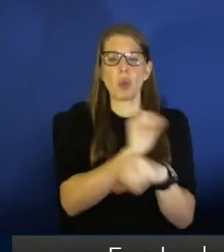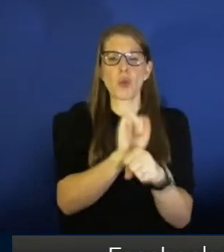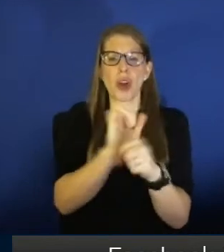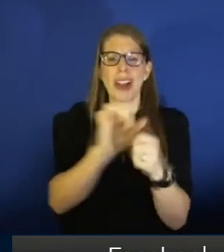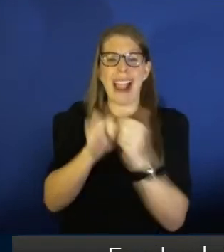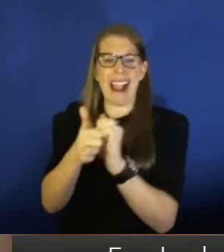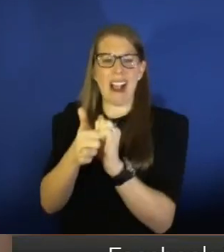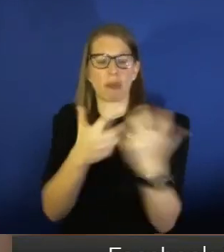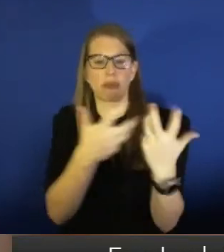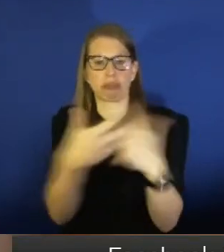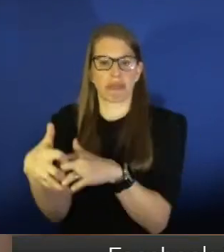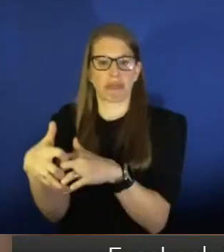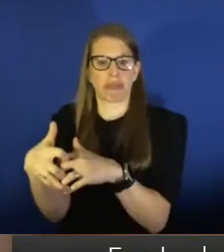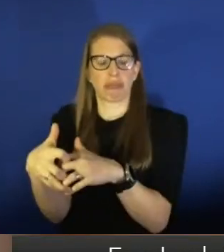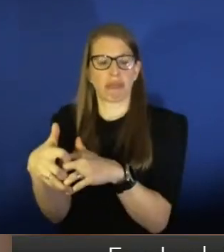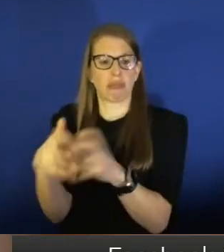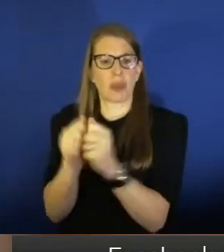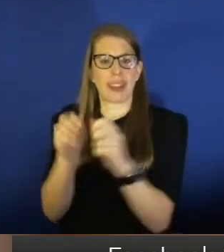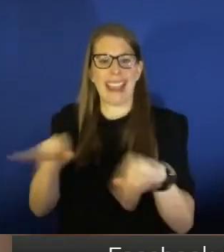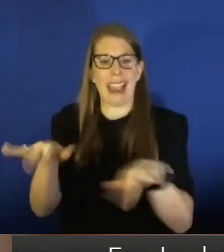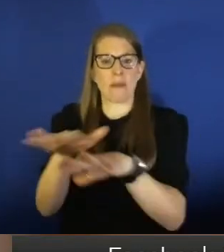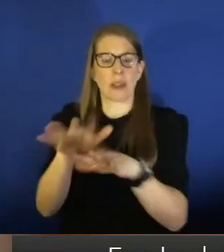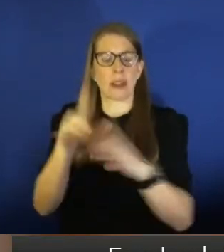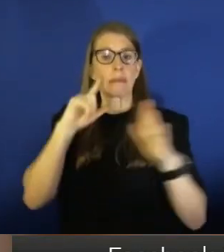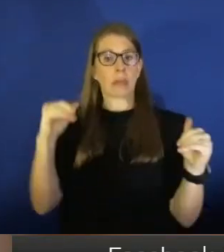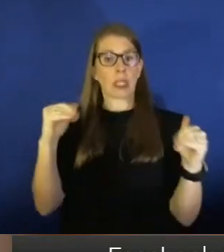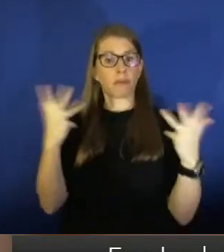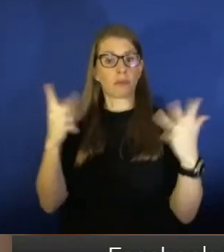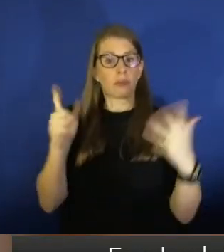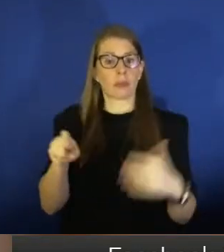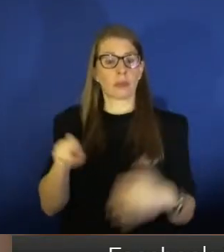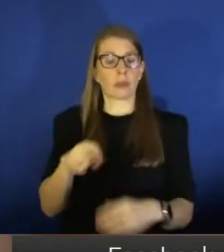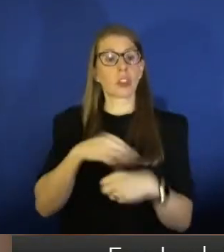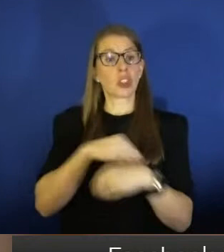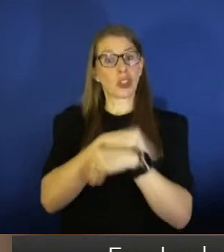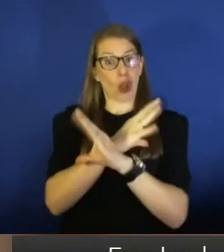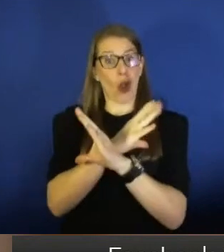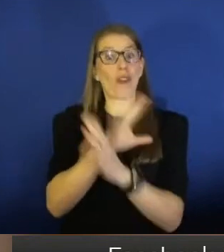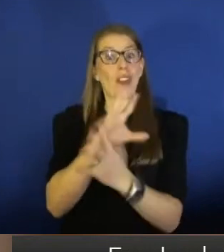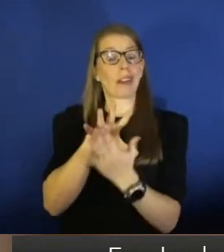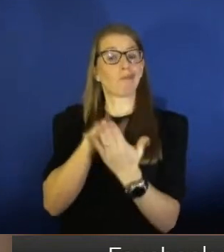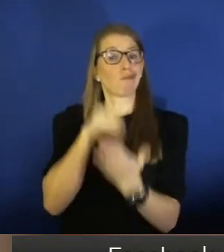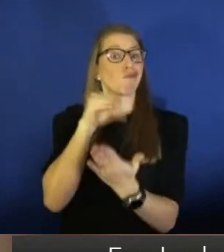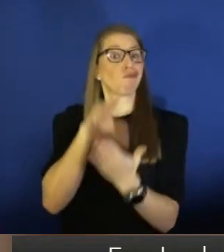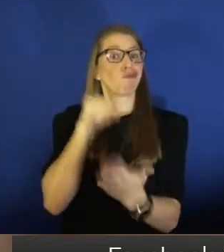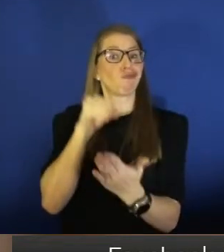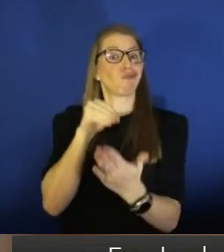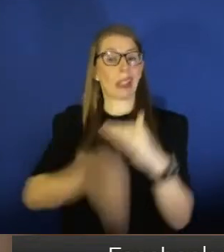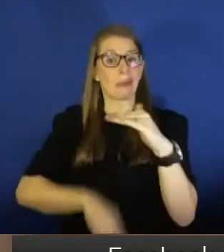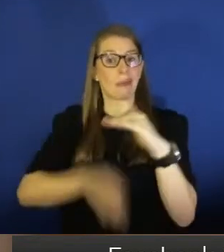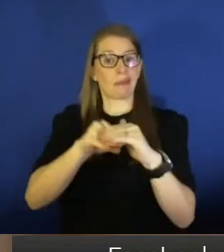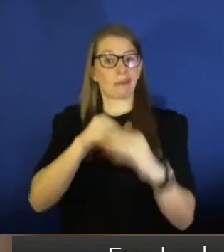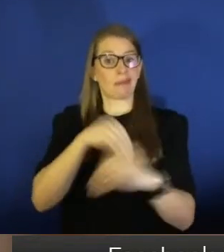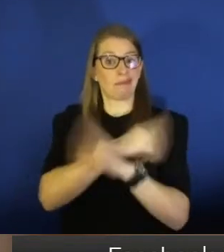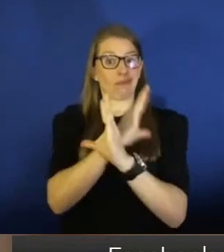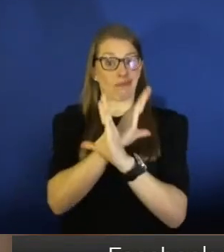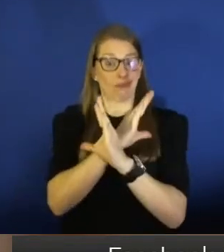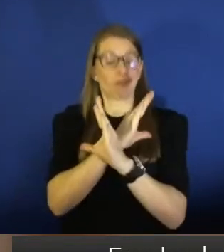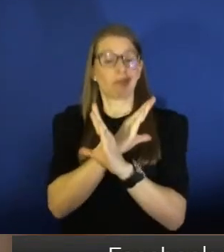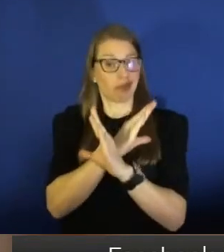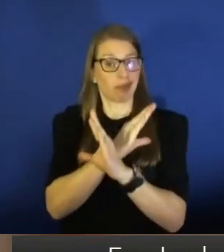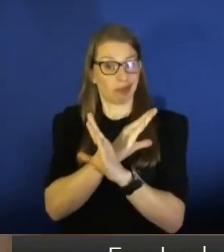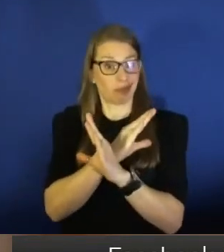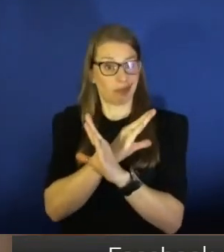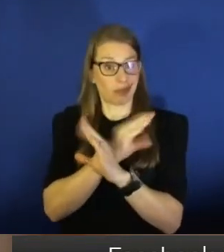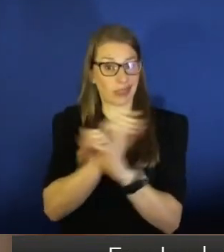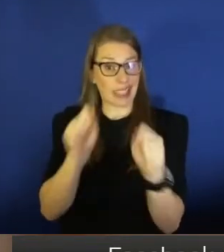expect. Well, I think that COVID has taught us a lot about maximizing our virtual capabilities. And